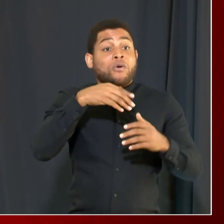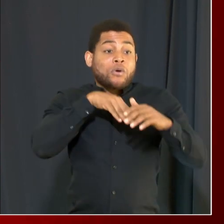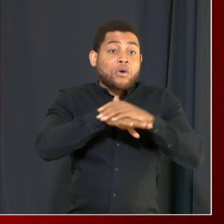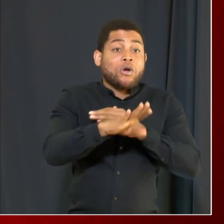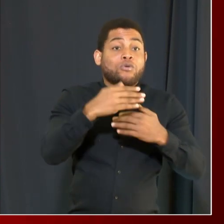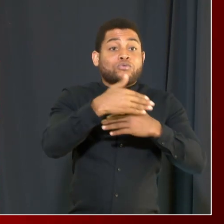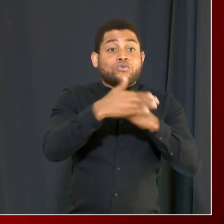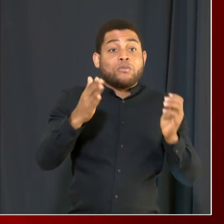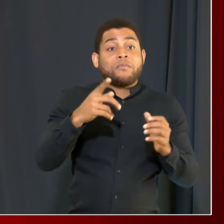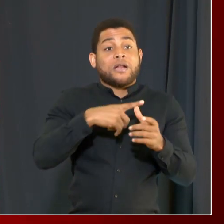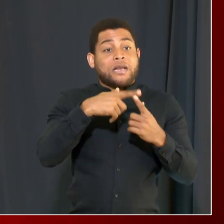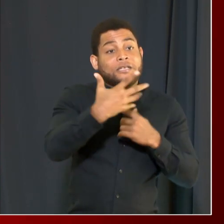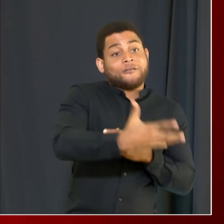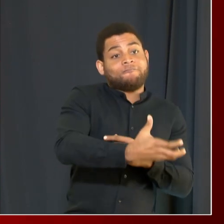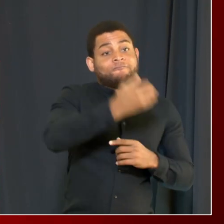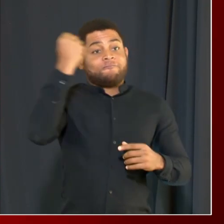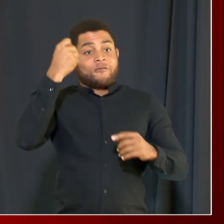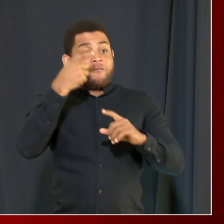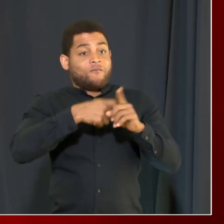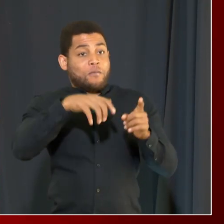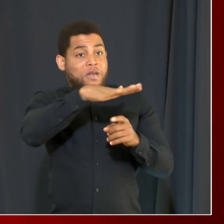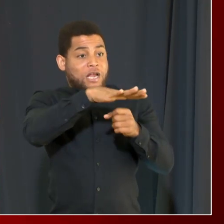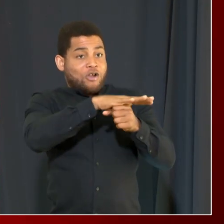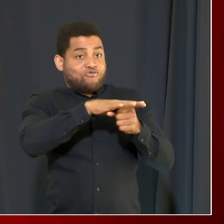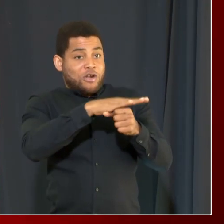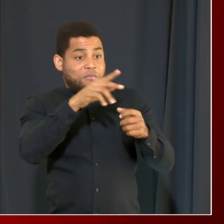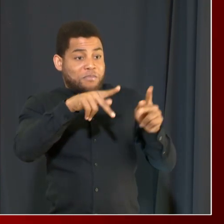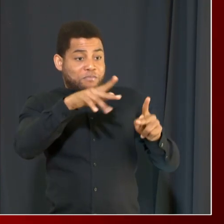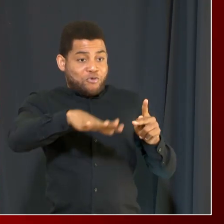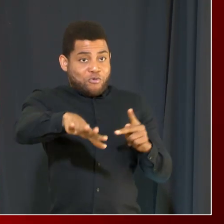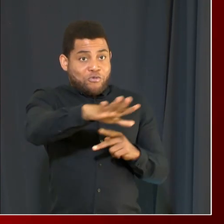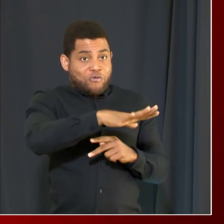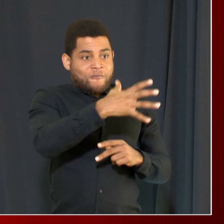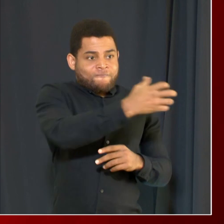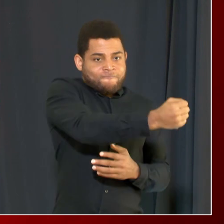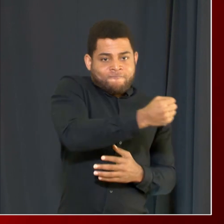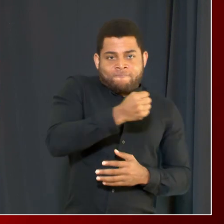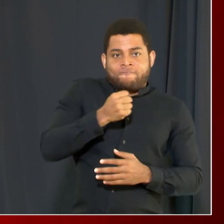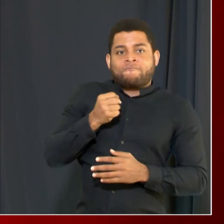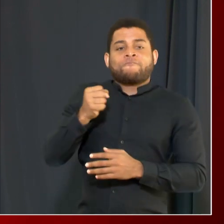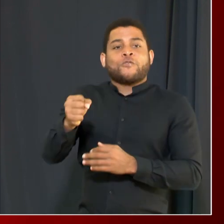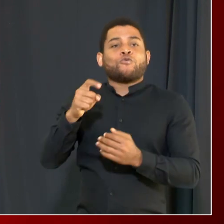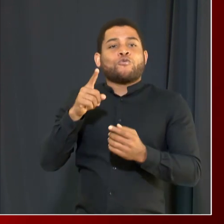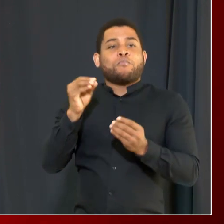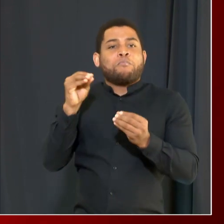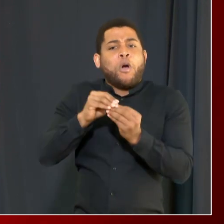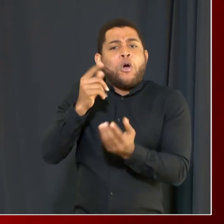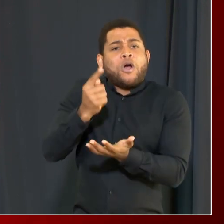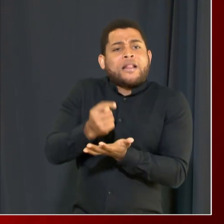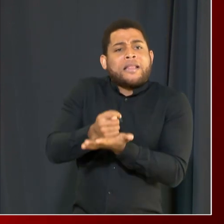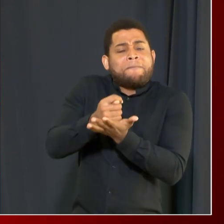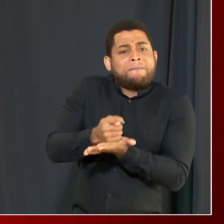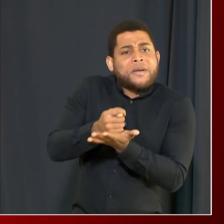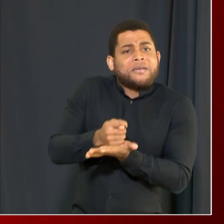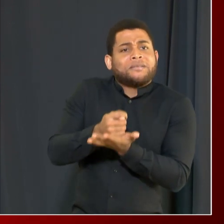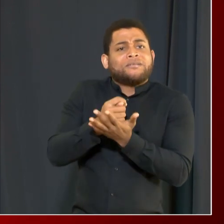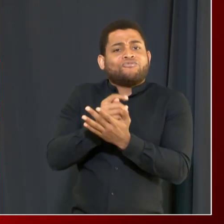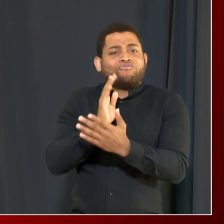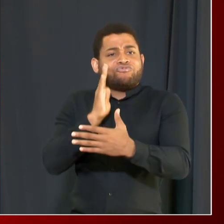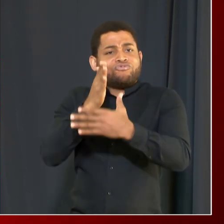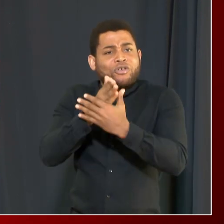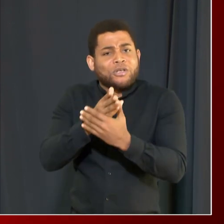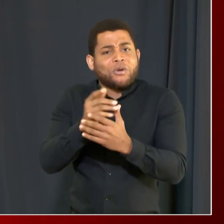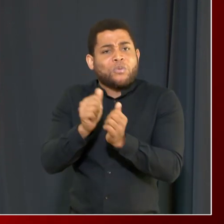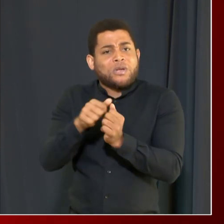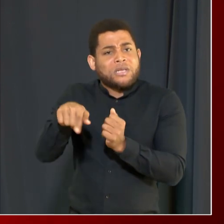student body, in which the in-school suspension will include some therapeutic intervention, a caseworker or social worker to be able to